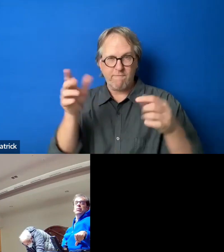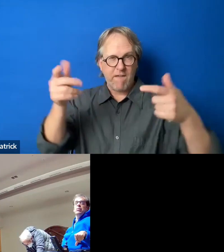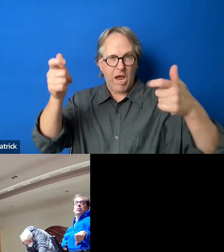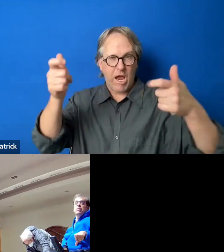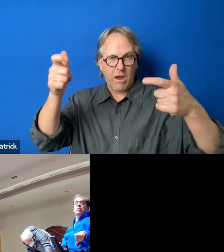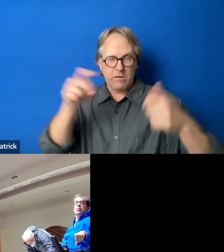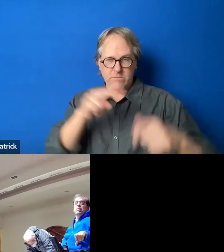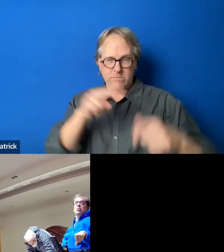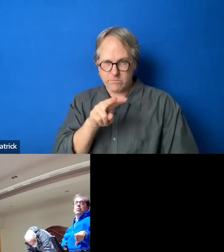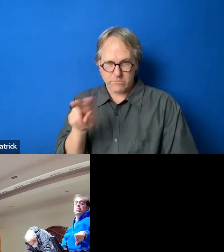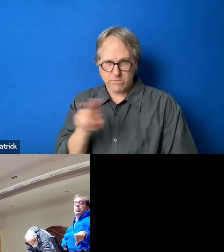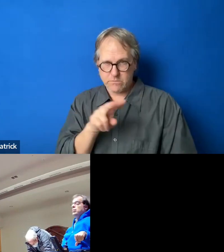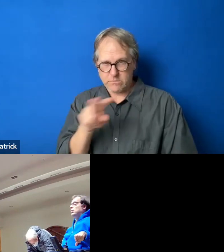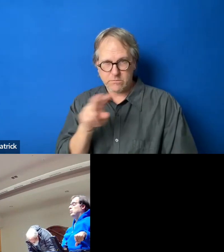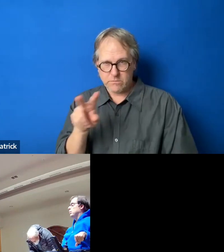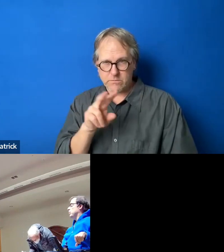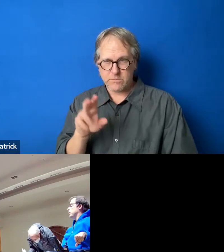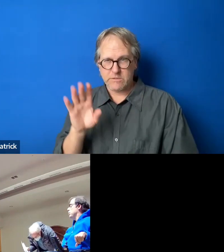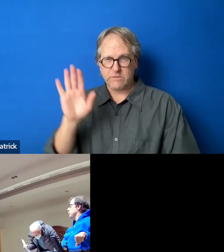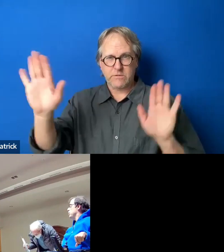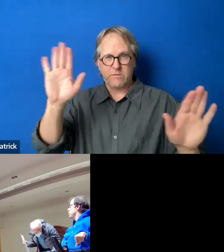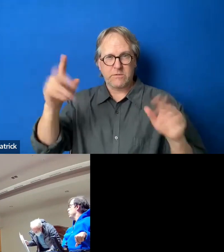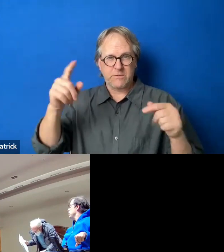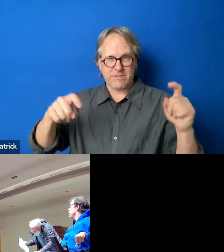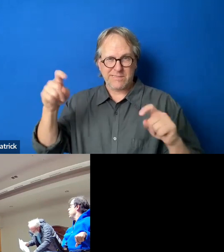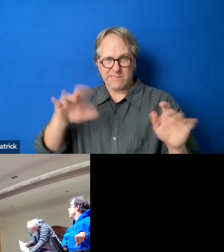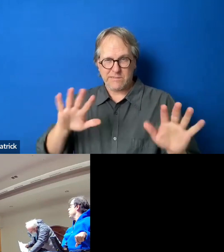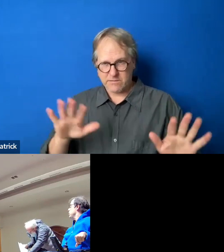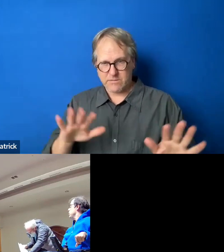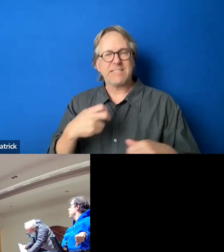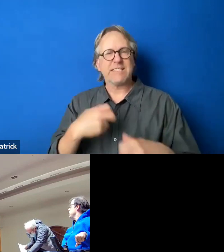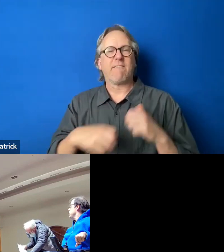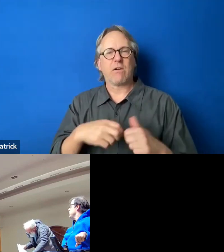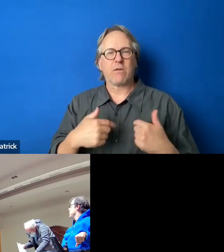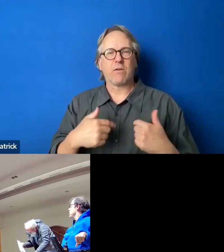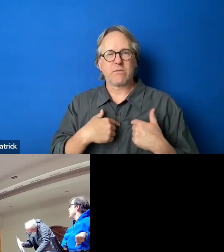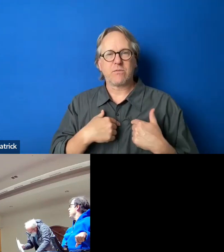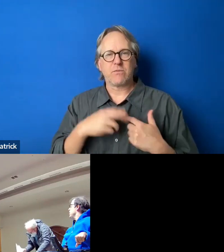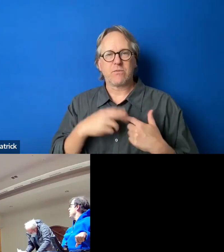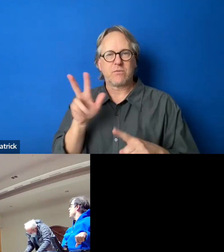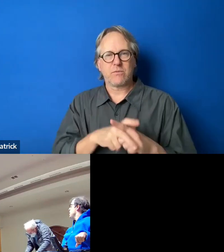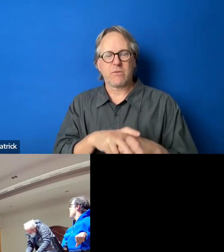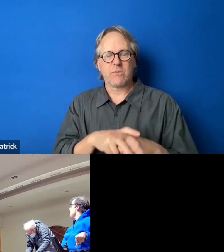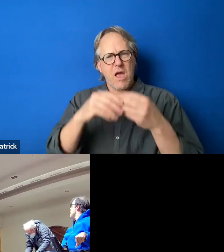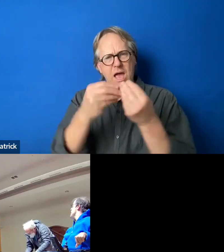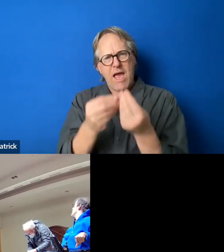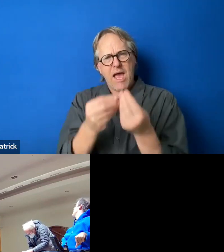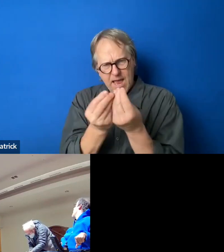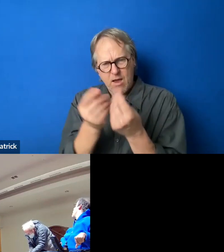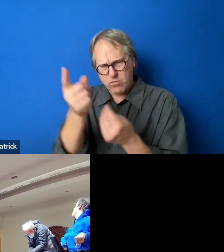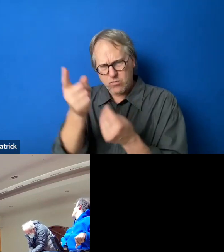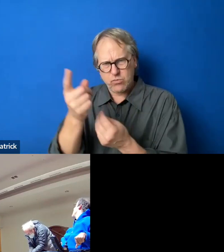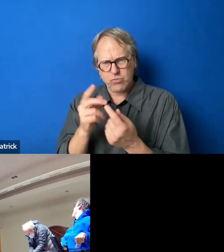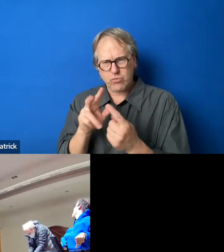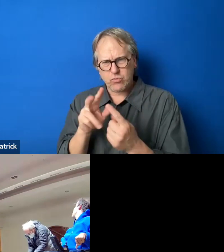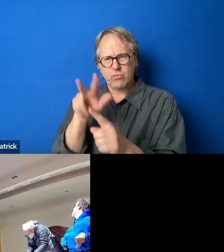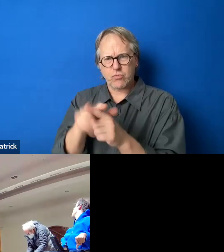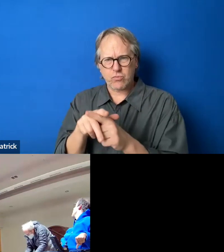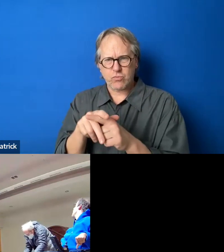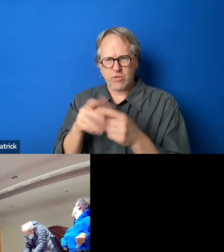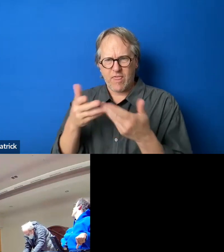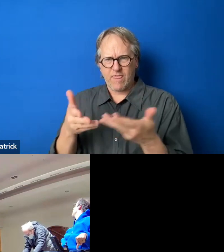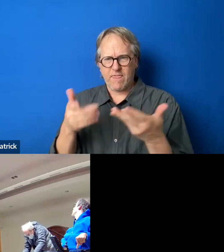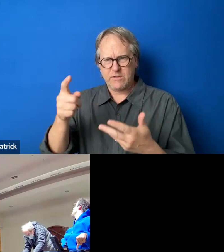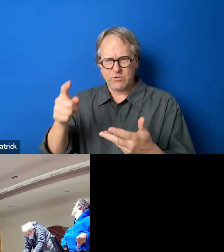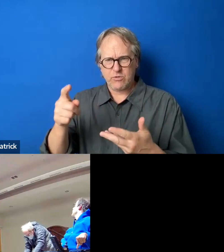about differing persons' needs, it makes it difficult to implement. What are ways you have found to implement the things you